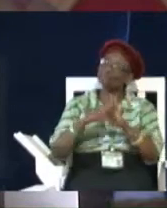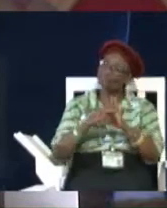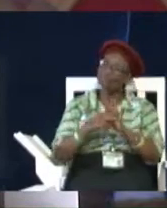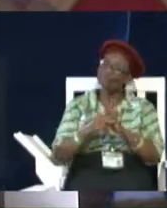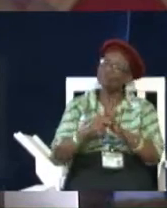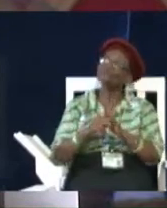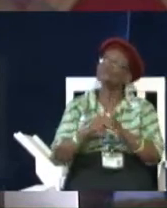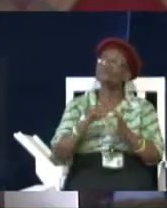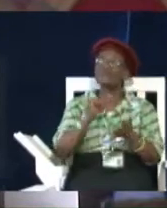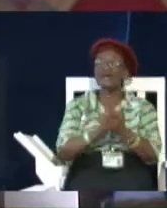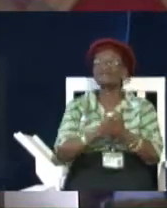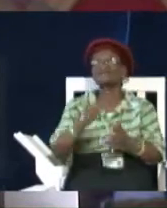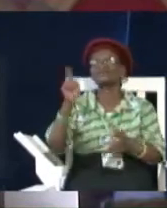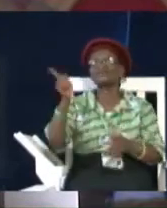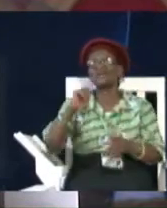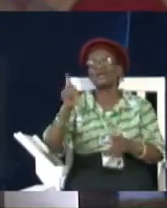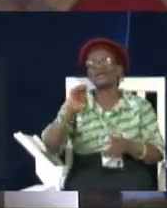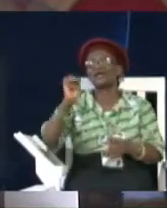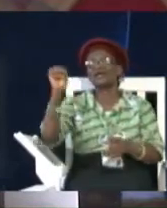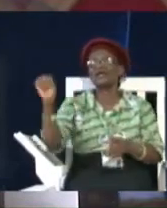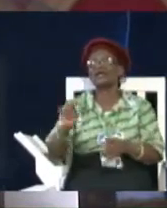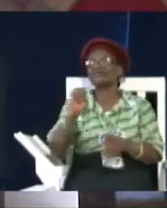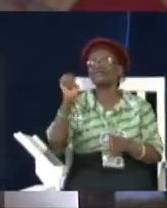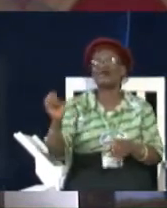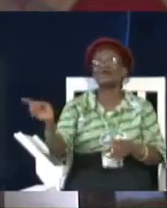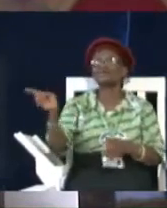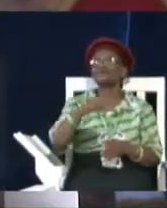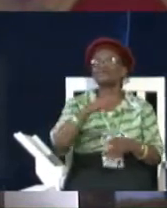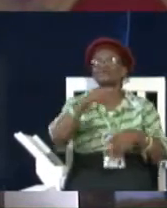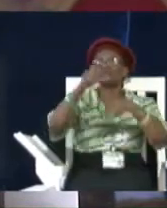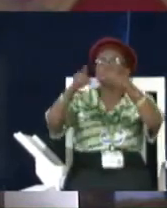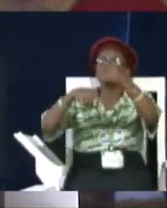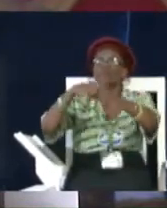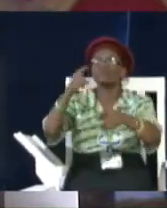That wherever you go from now on,